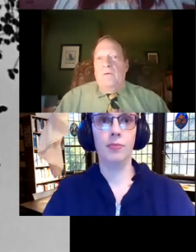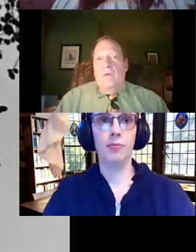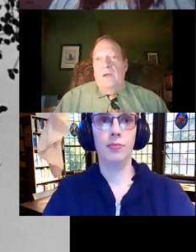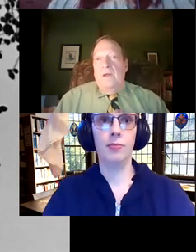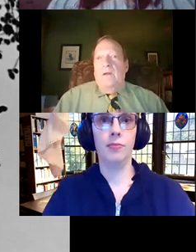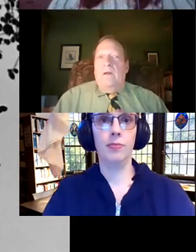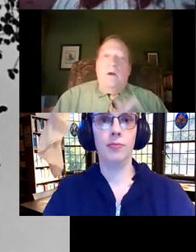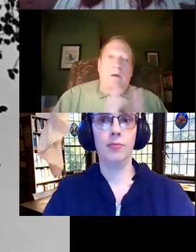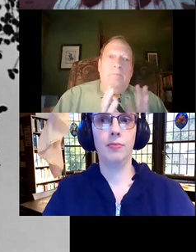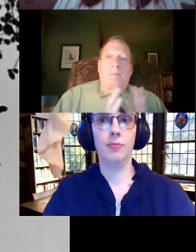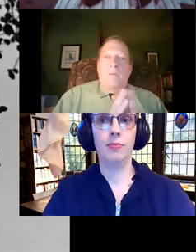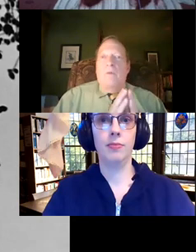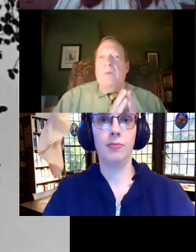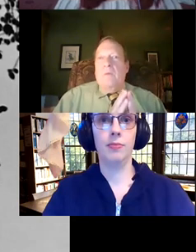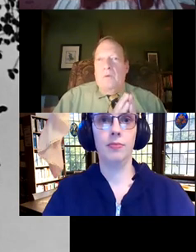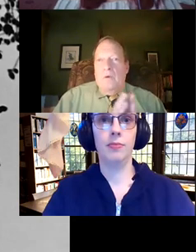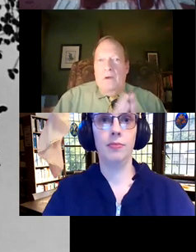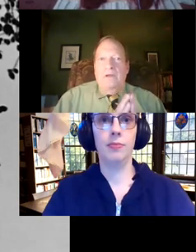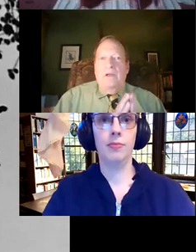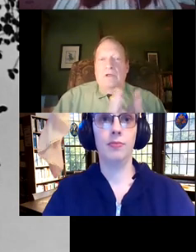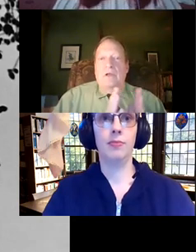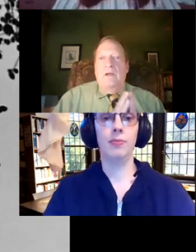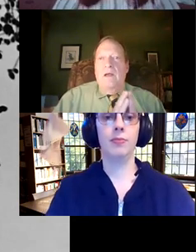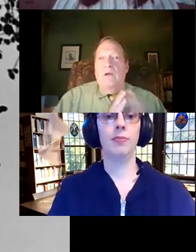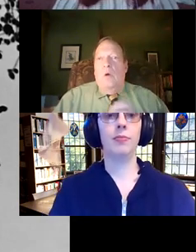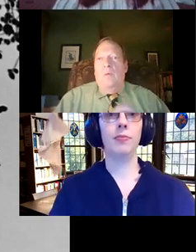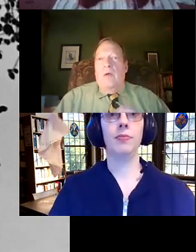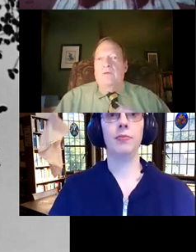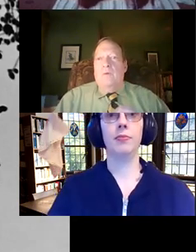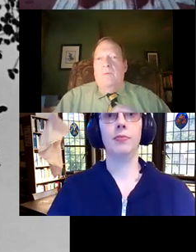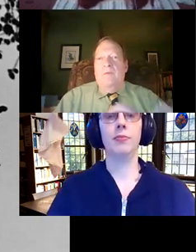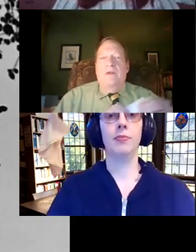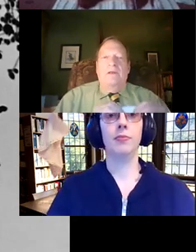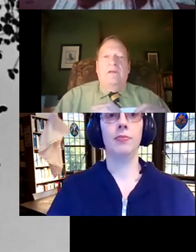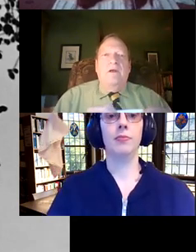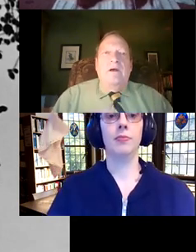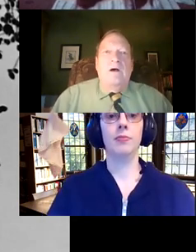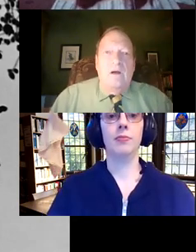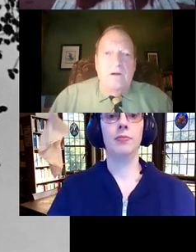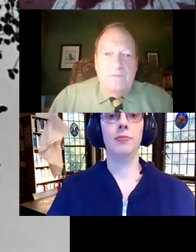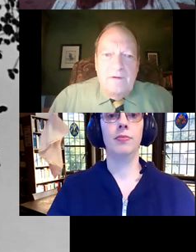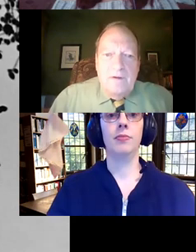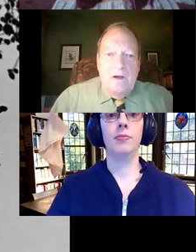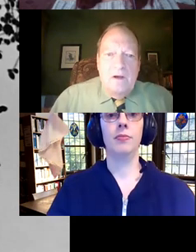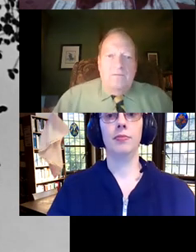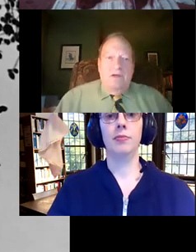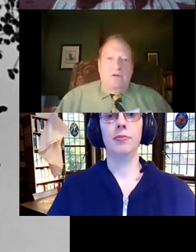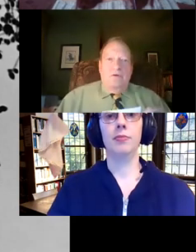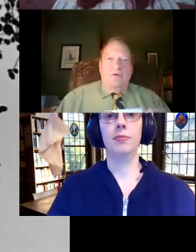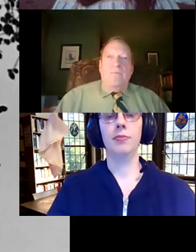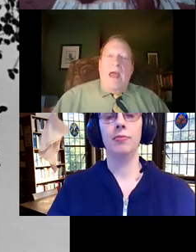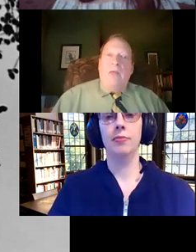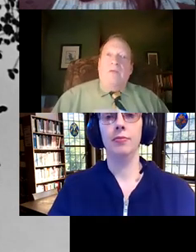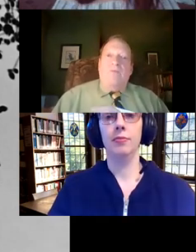your degree. But most people would have gone into teaching, and the normal grads would have been the elite of